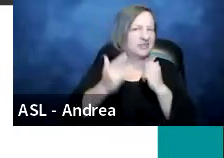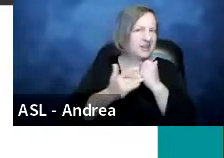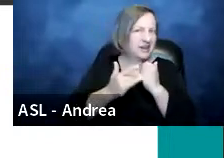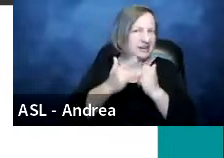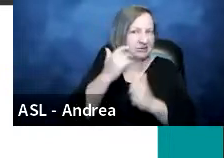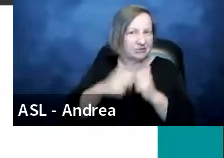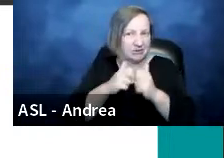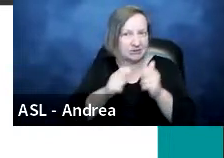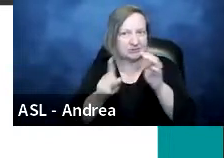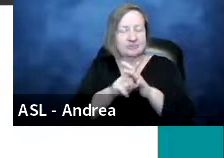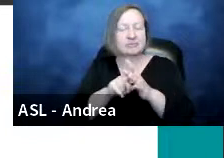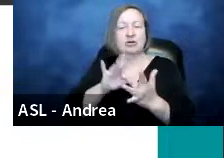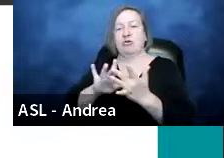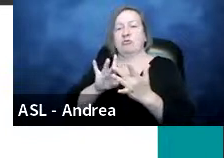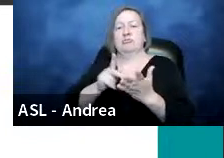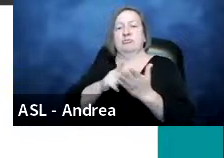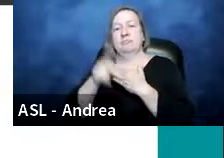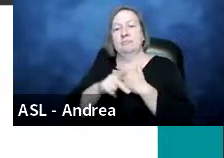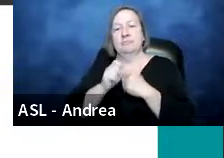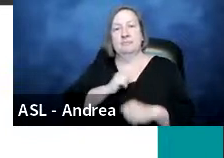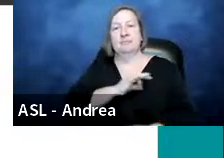contact program staff at